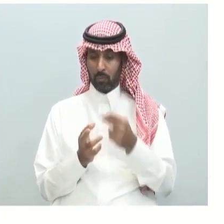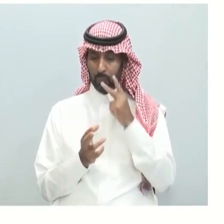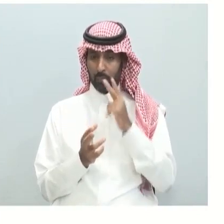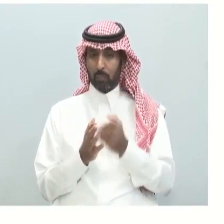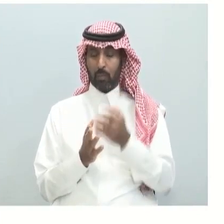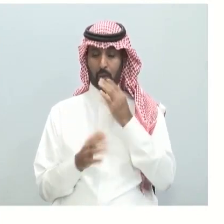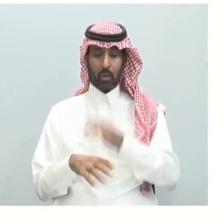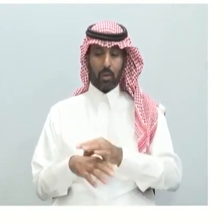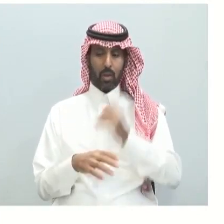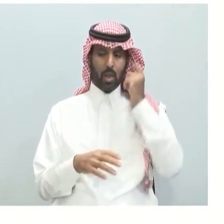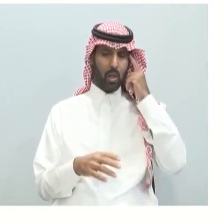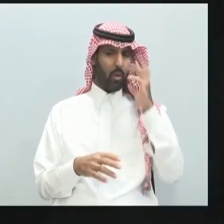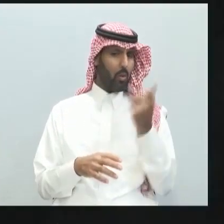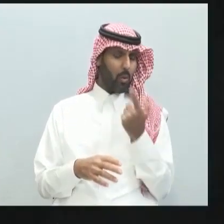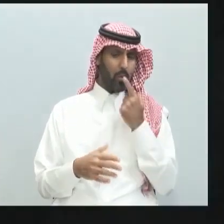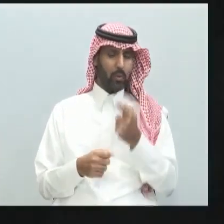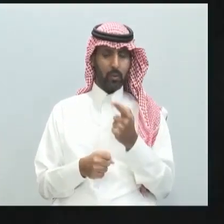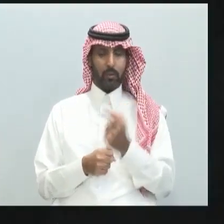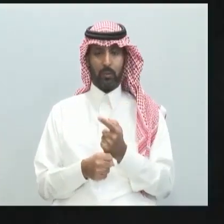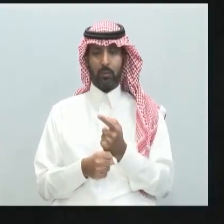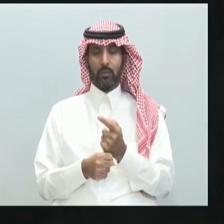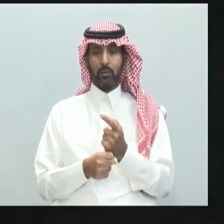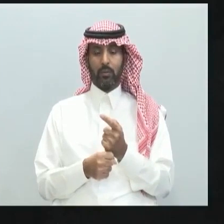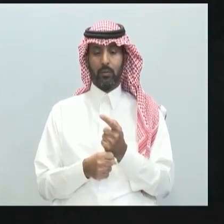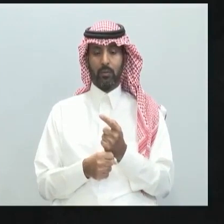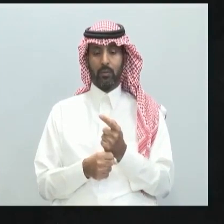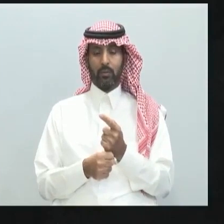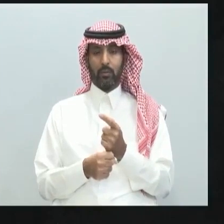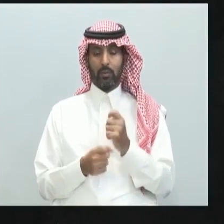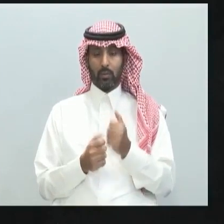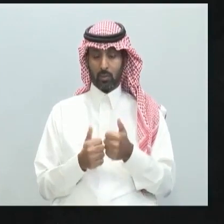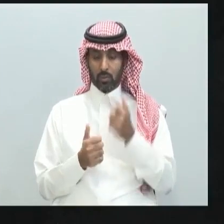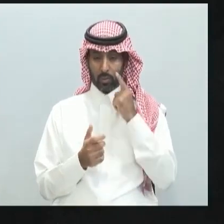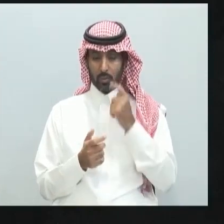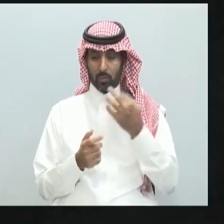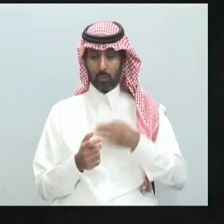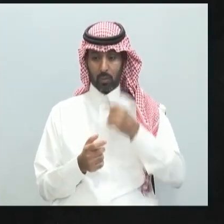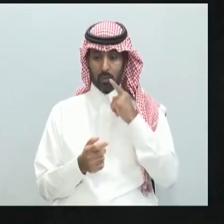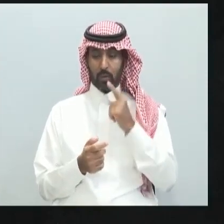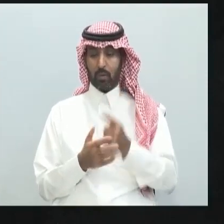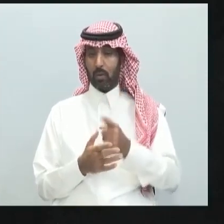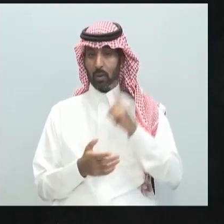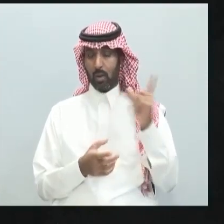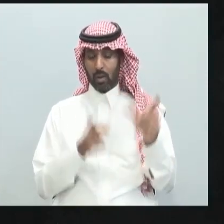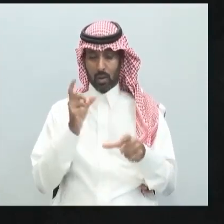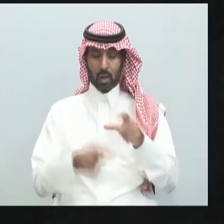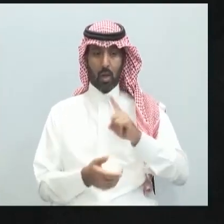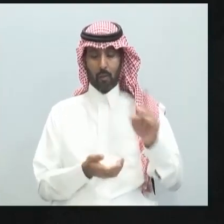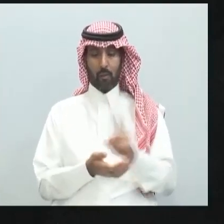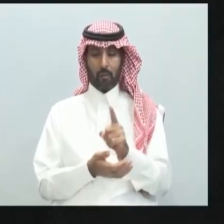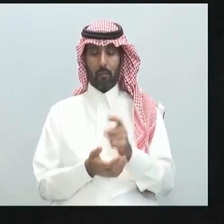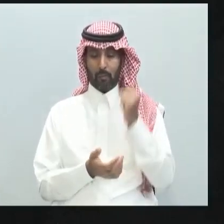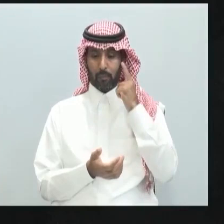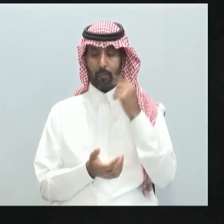Maybe people don't know what will happen if we go green, what the benefits are. So it's good to raise the